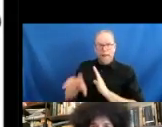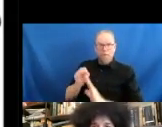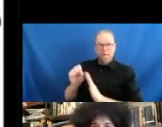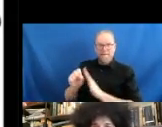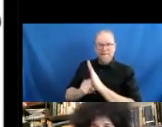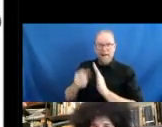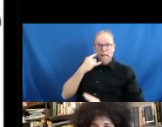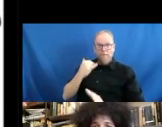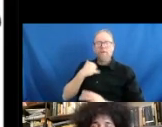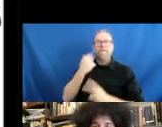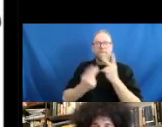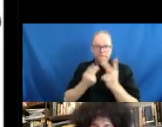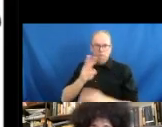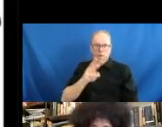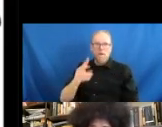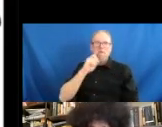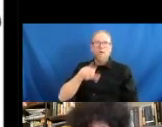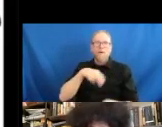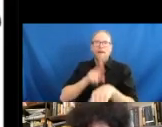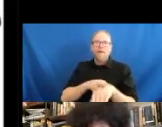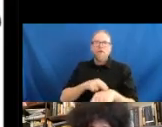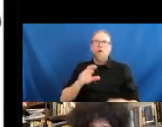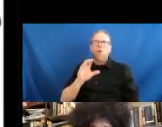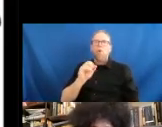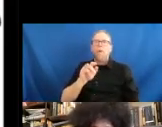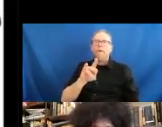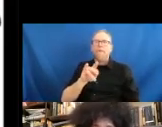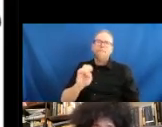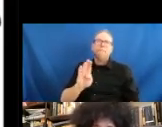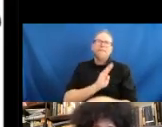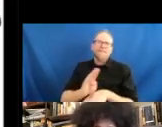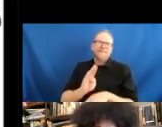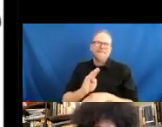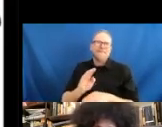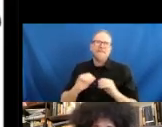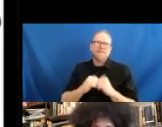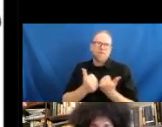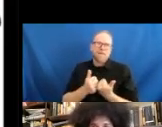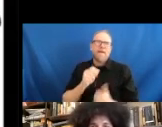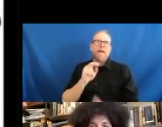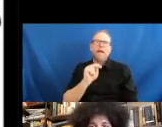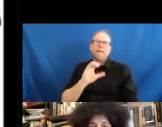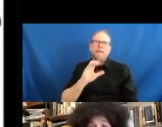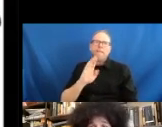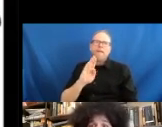the website of the National Cooperative Business Association, or NCBA, or CLUSA for short,